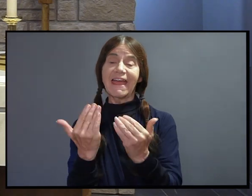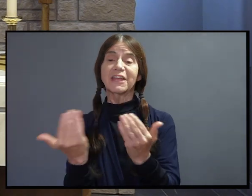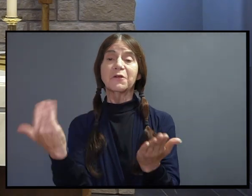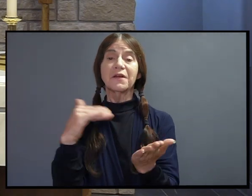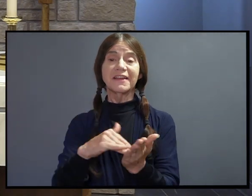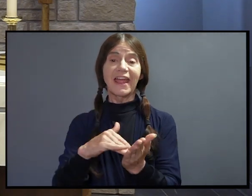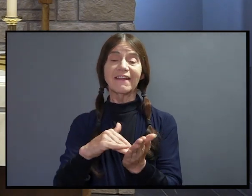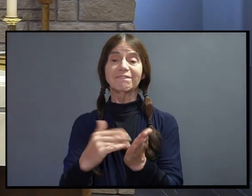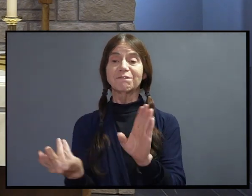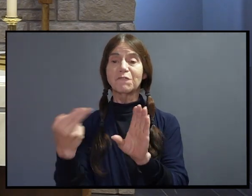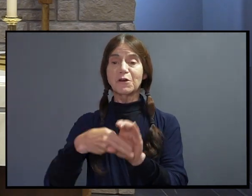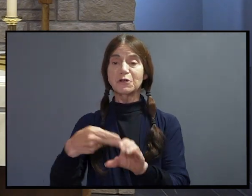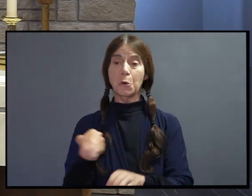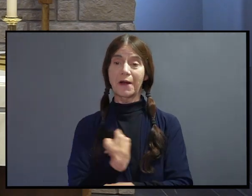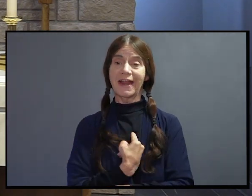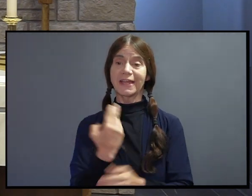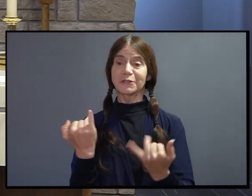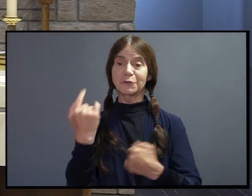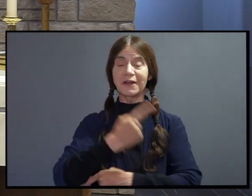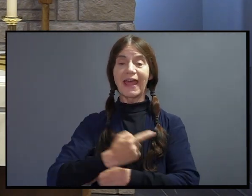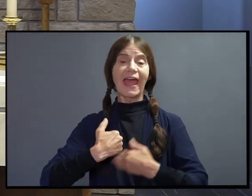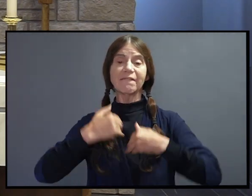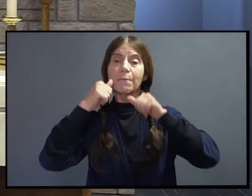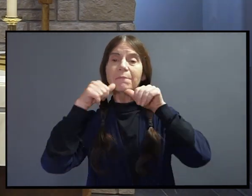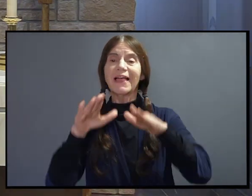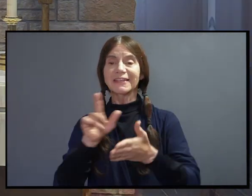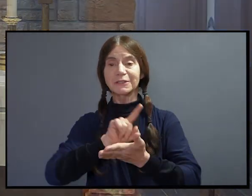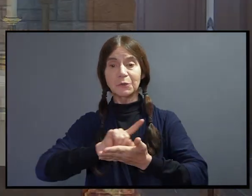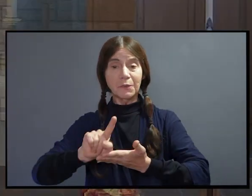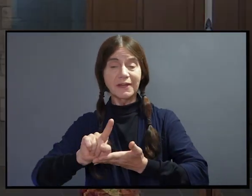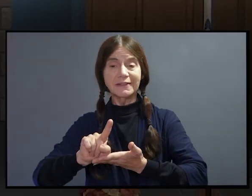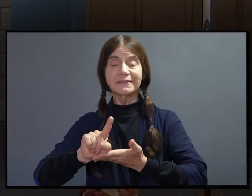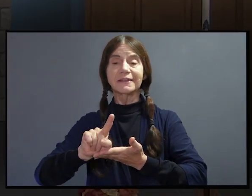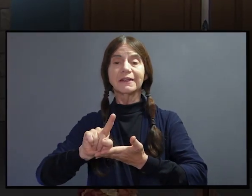Thank you again for joining us today, and have a blessed week.